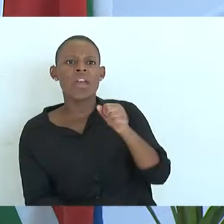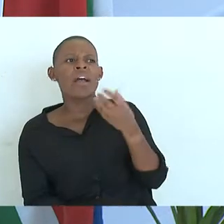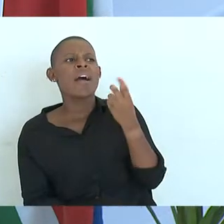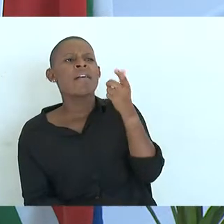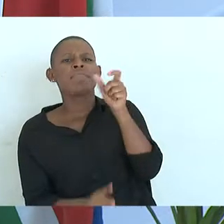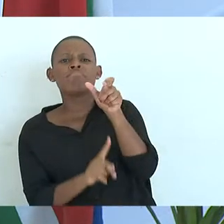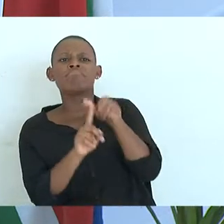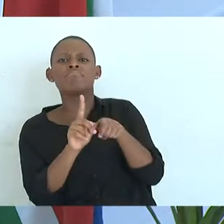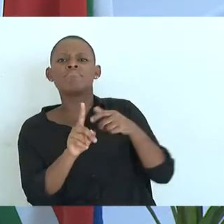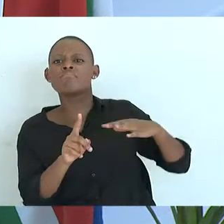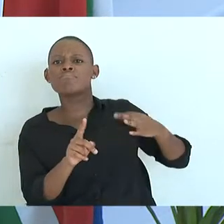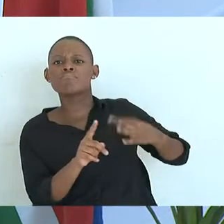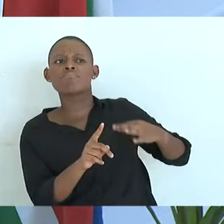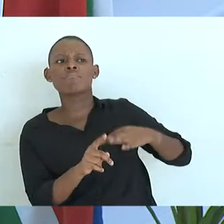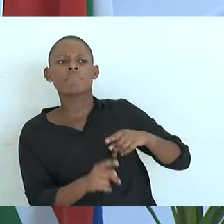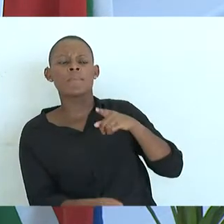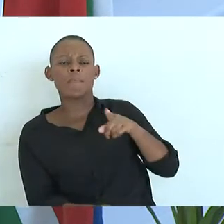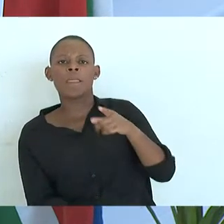kude